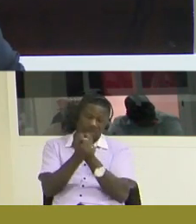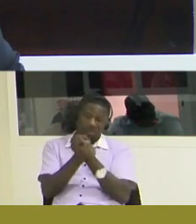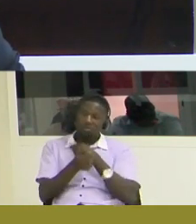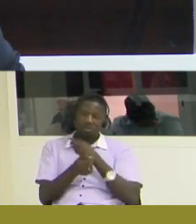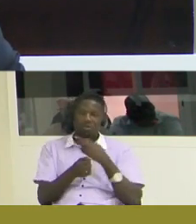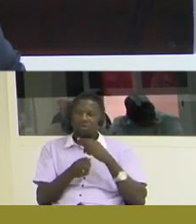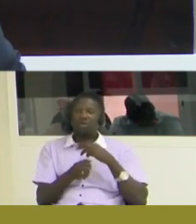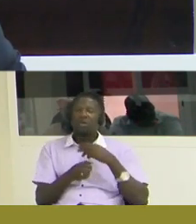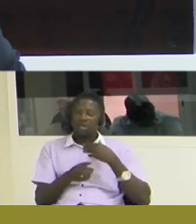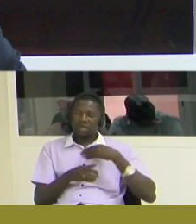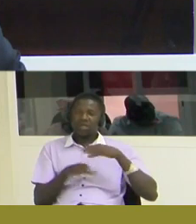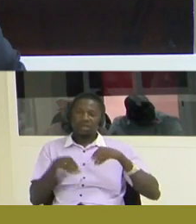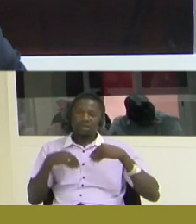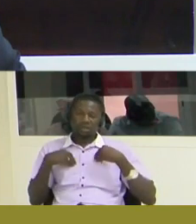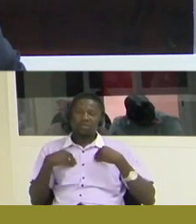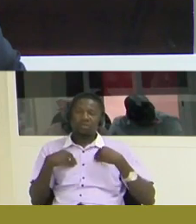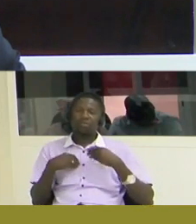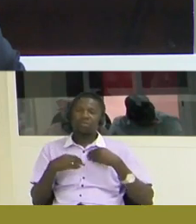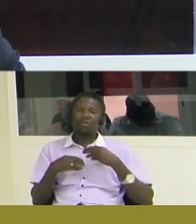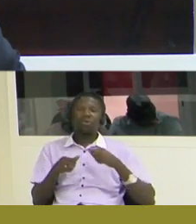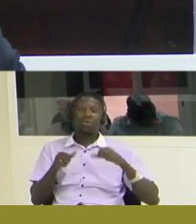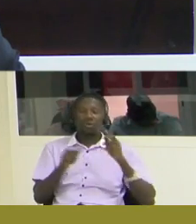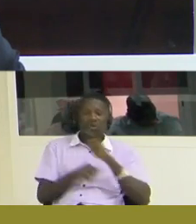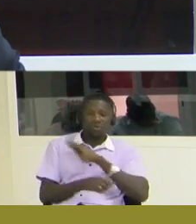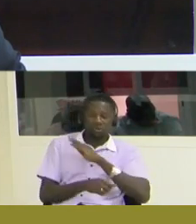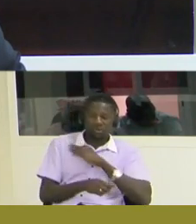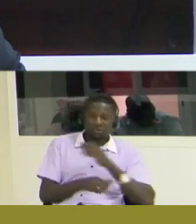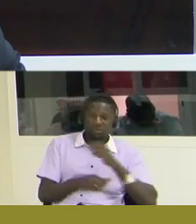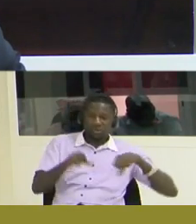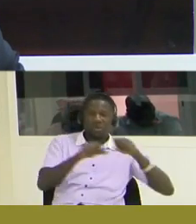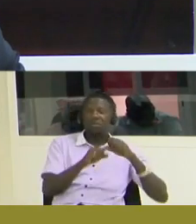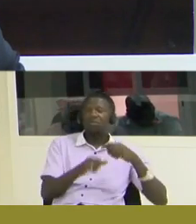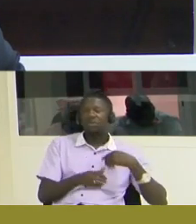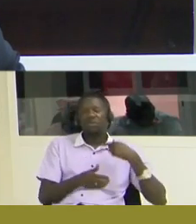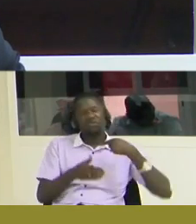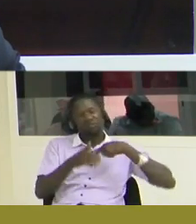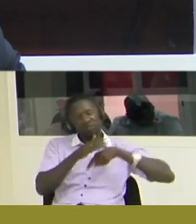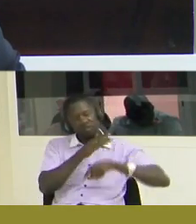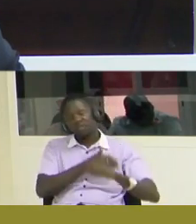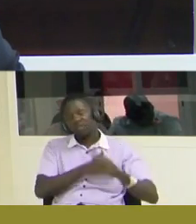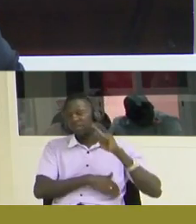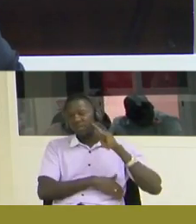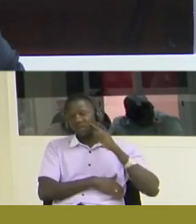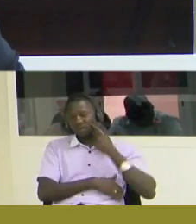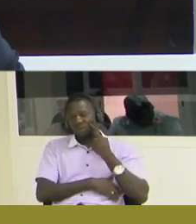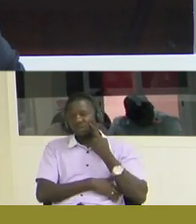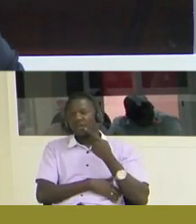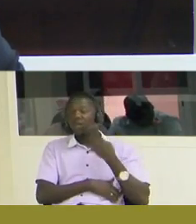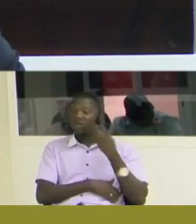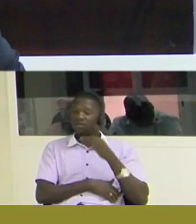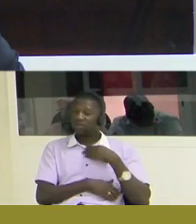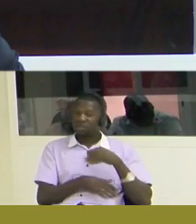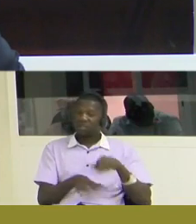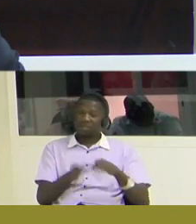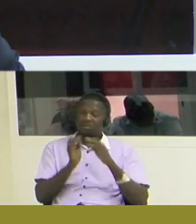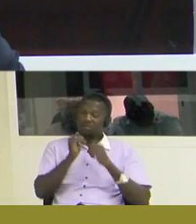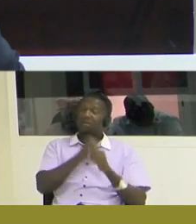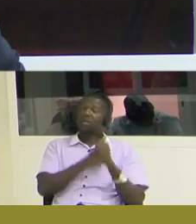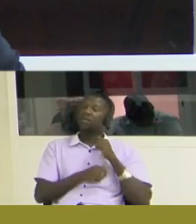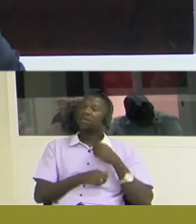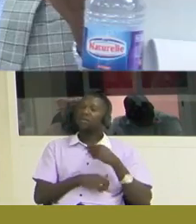fact but also on the other hand too I deeply regret it and if I could take it back back I would